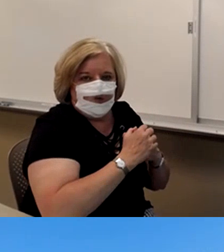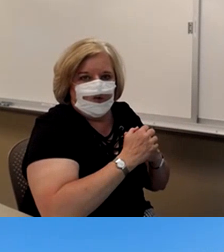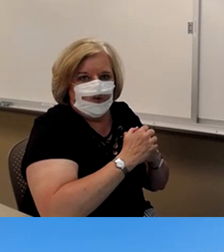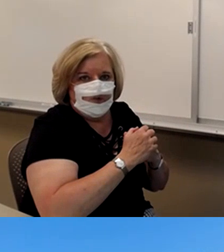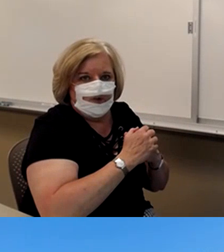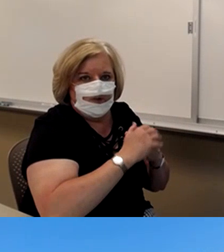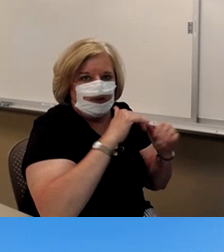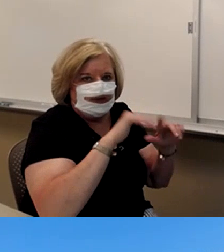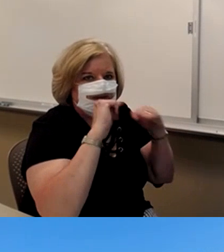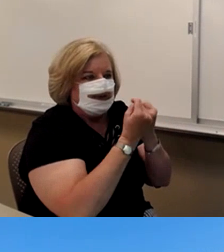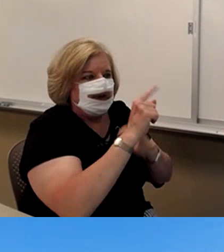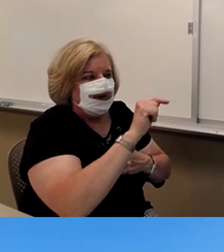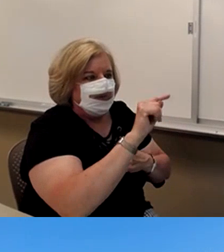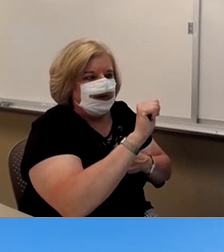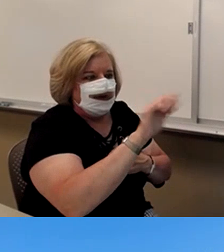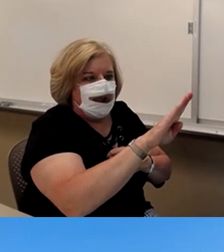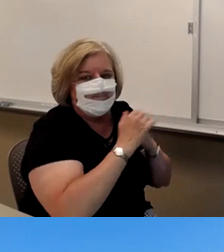Teams tab?